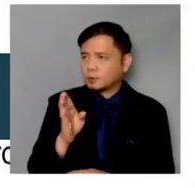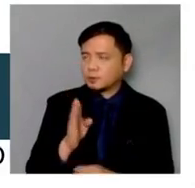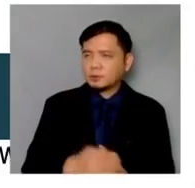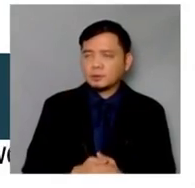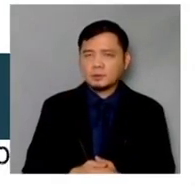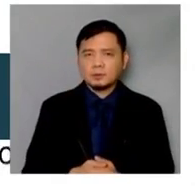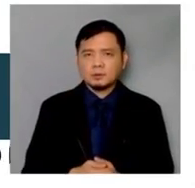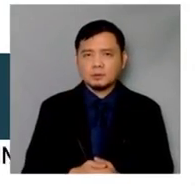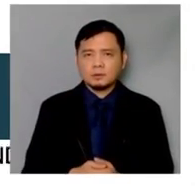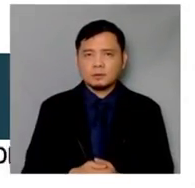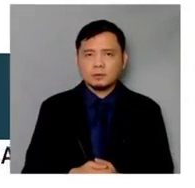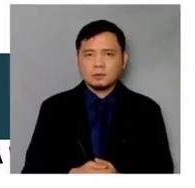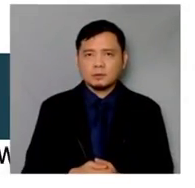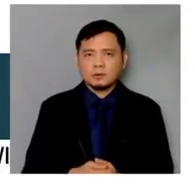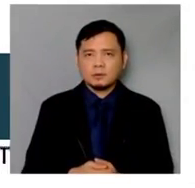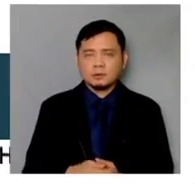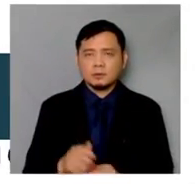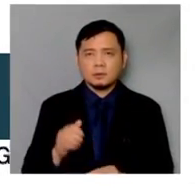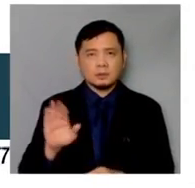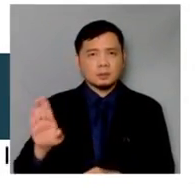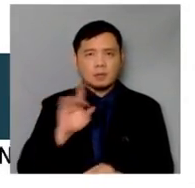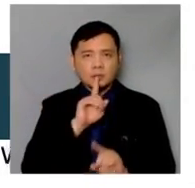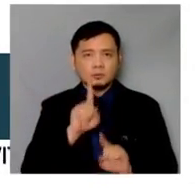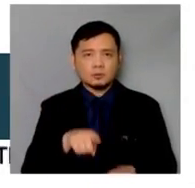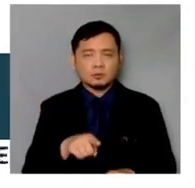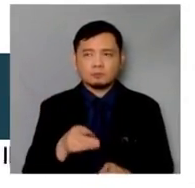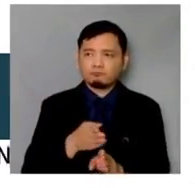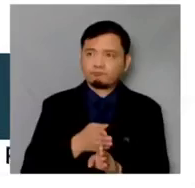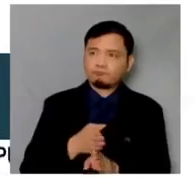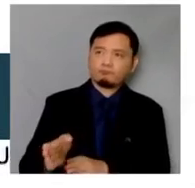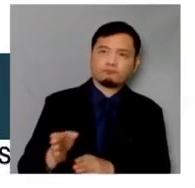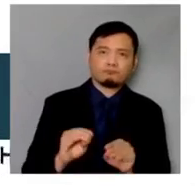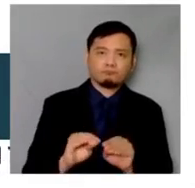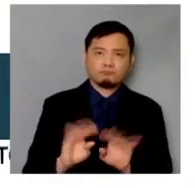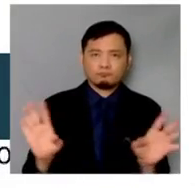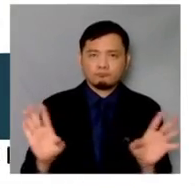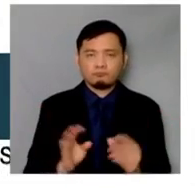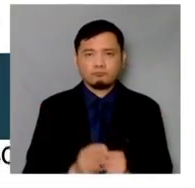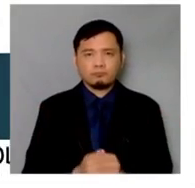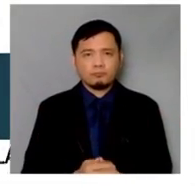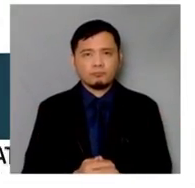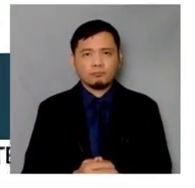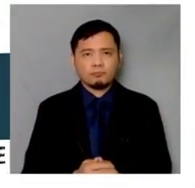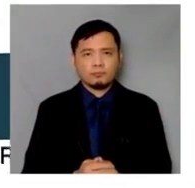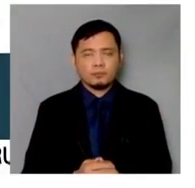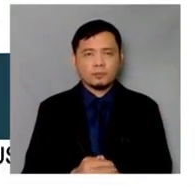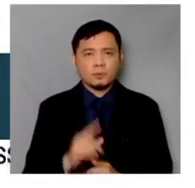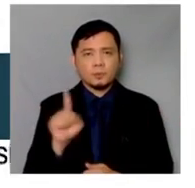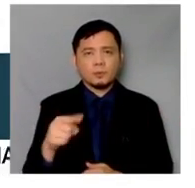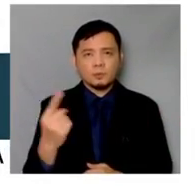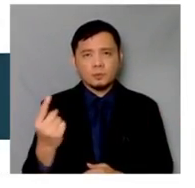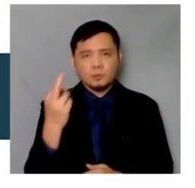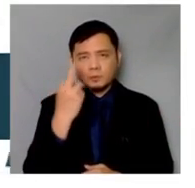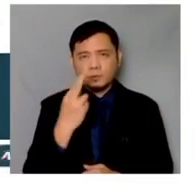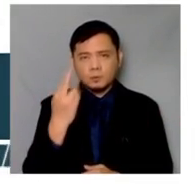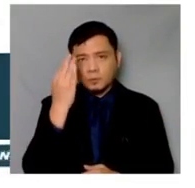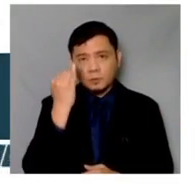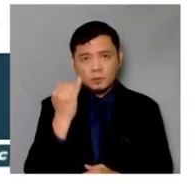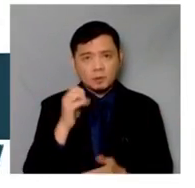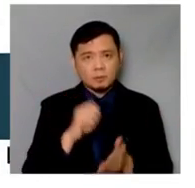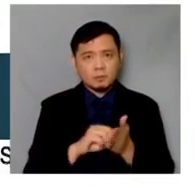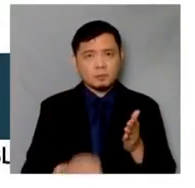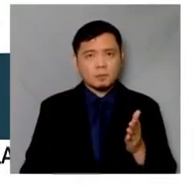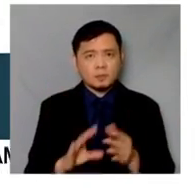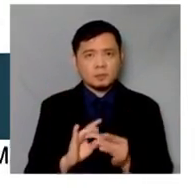straight his answers are, and that the fact that the only reason he's recanting on his